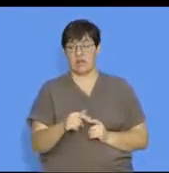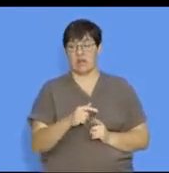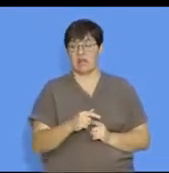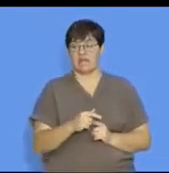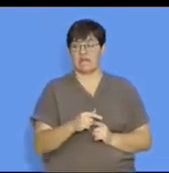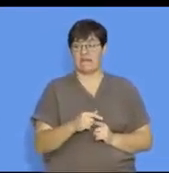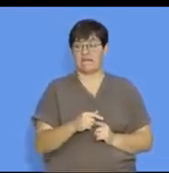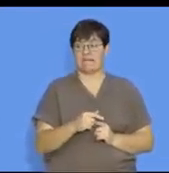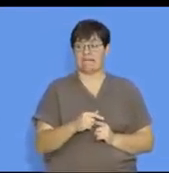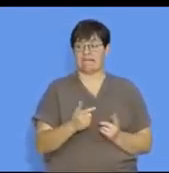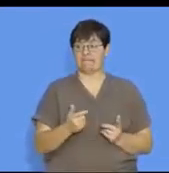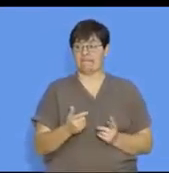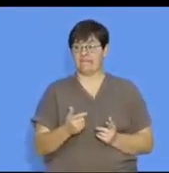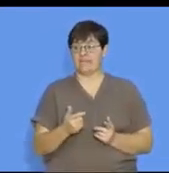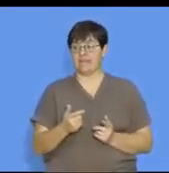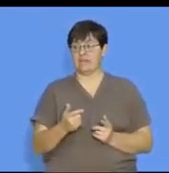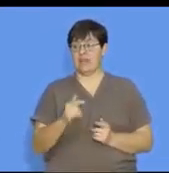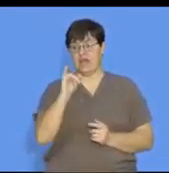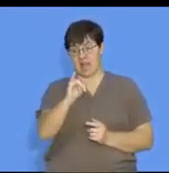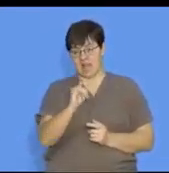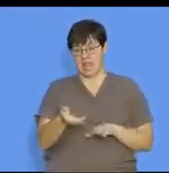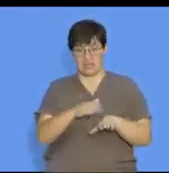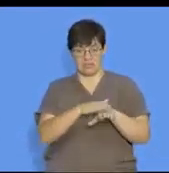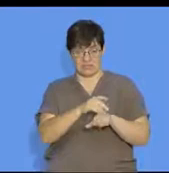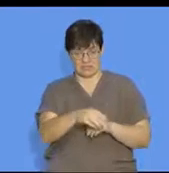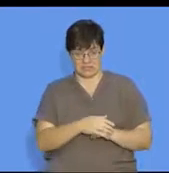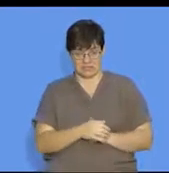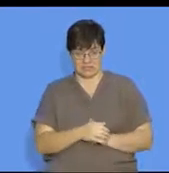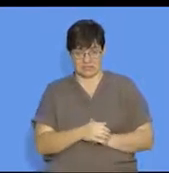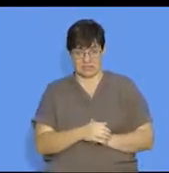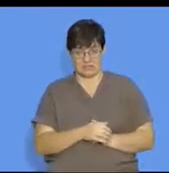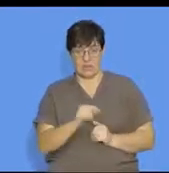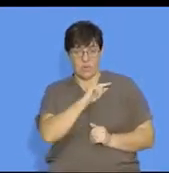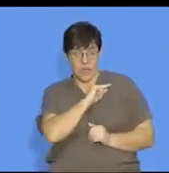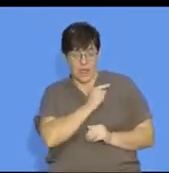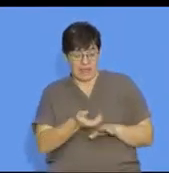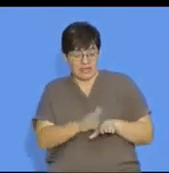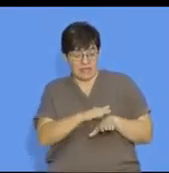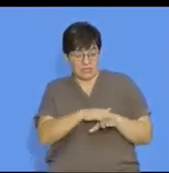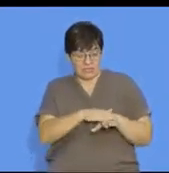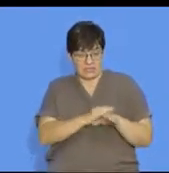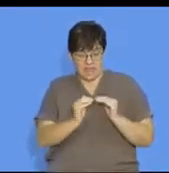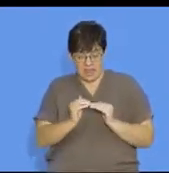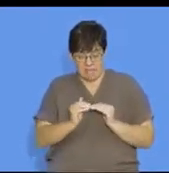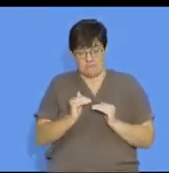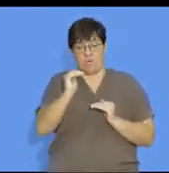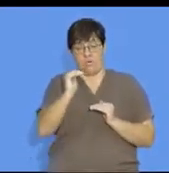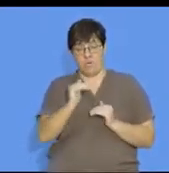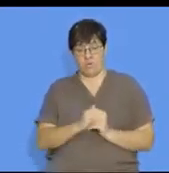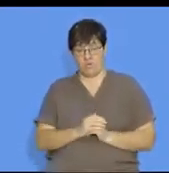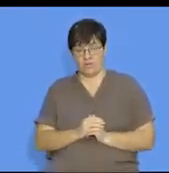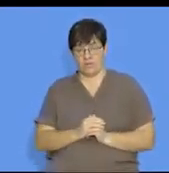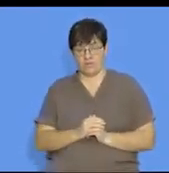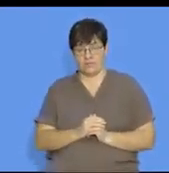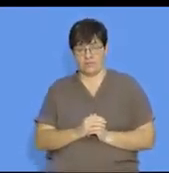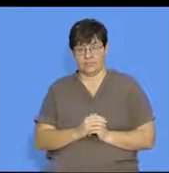and current, okay? Why? Because as current, we are saying current